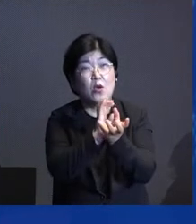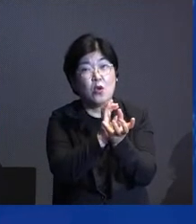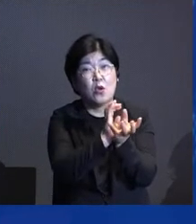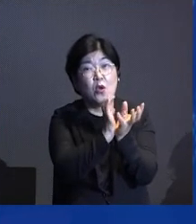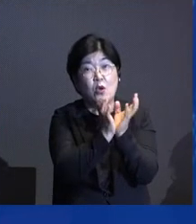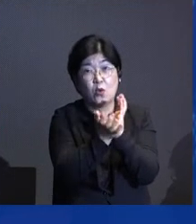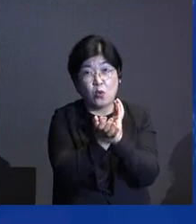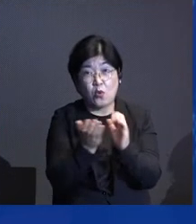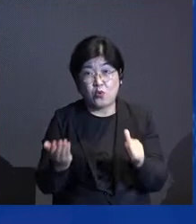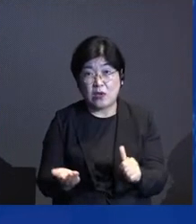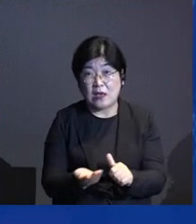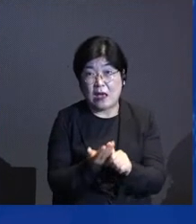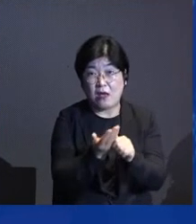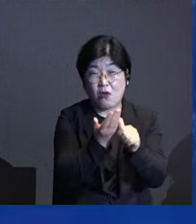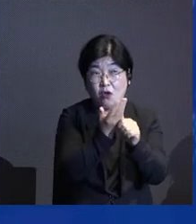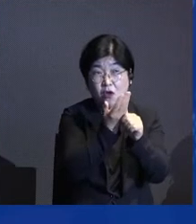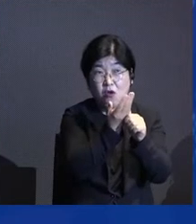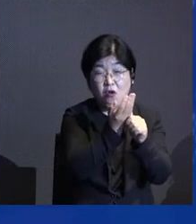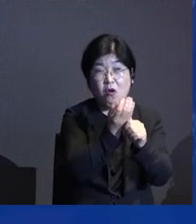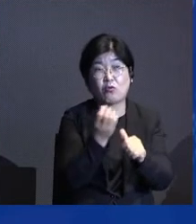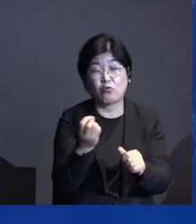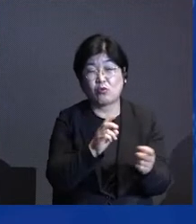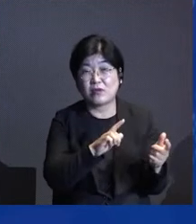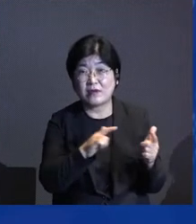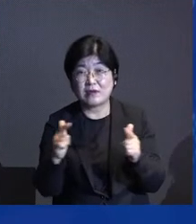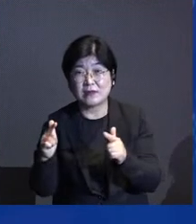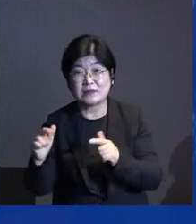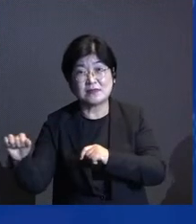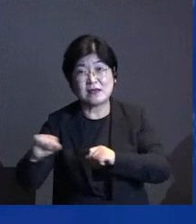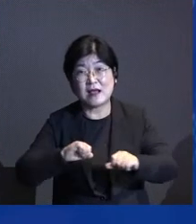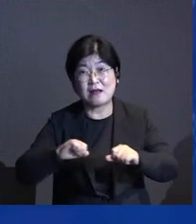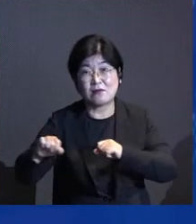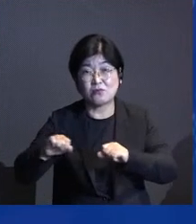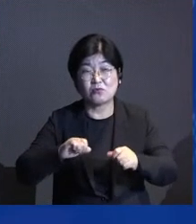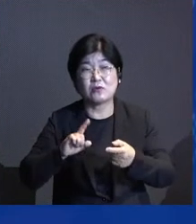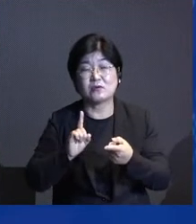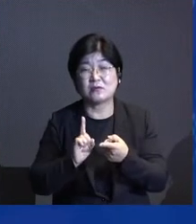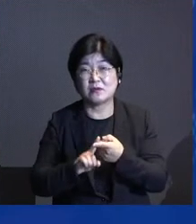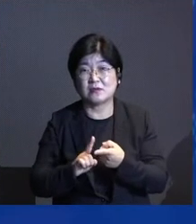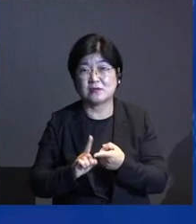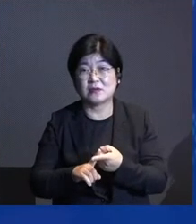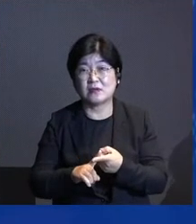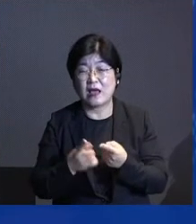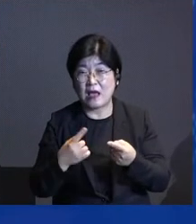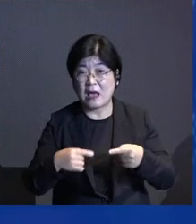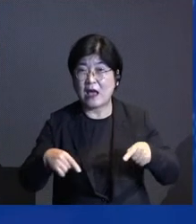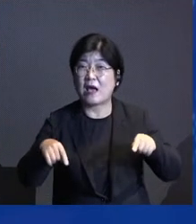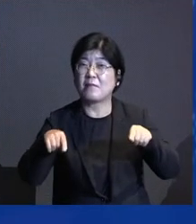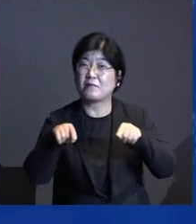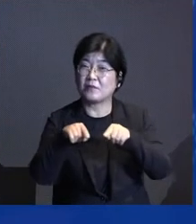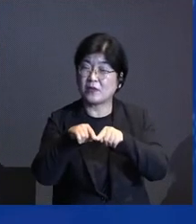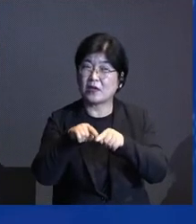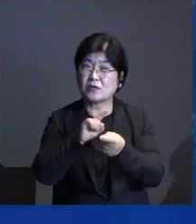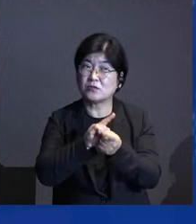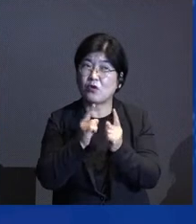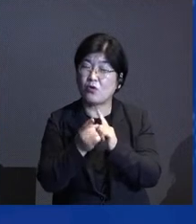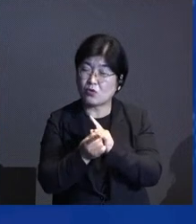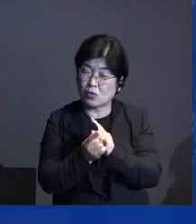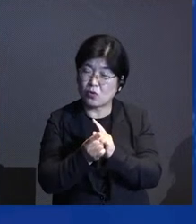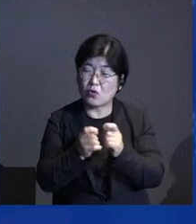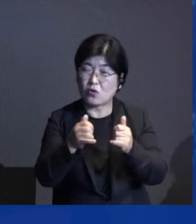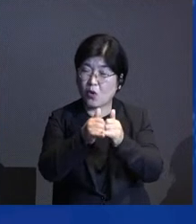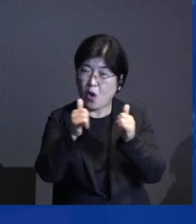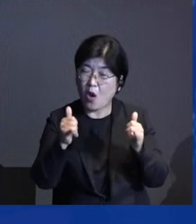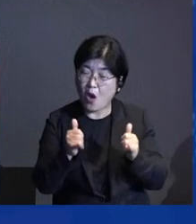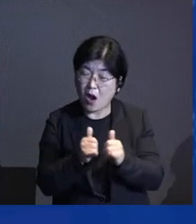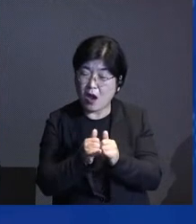down branches before storms, or any other activities to support the community. And through our